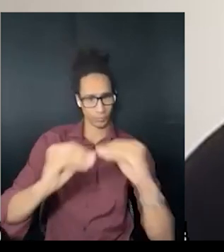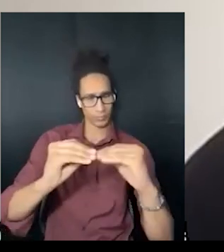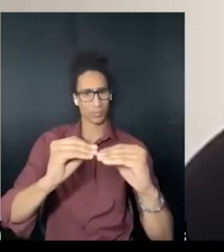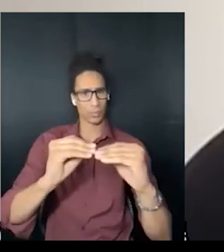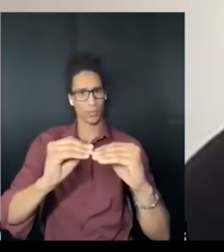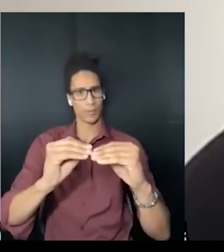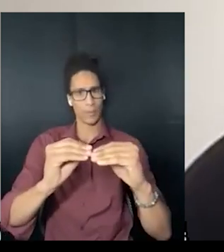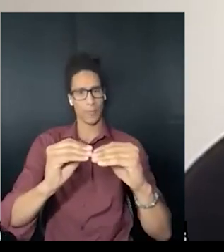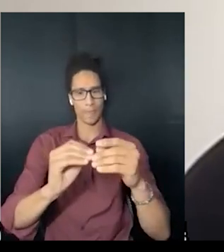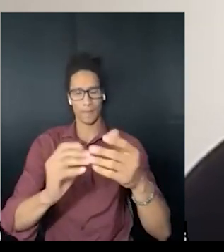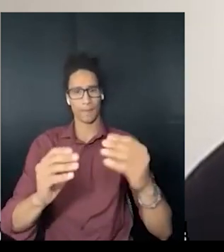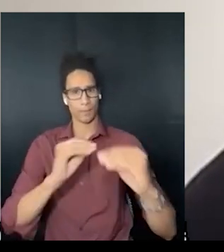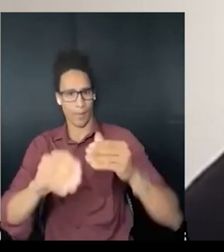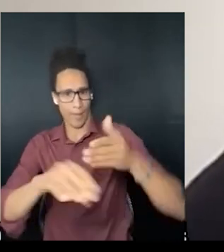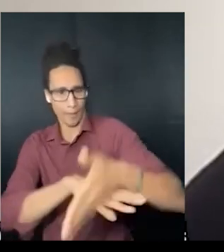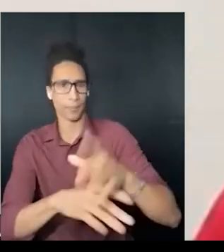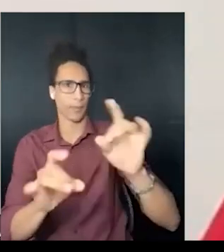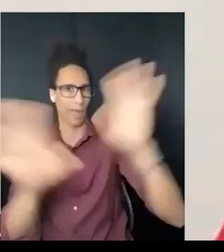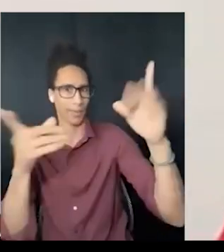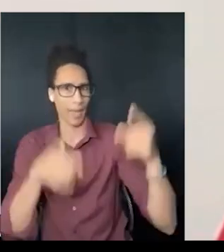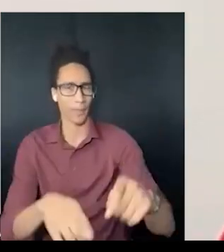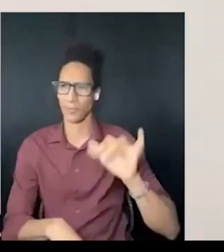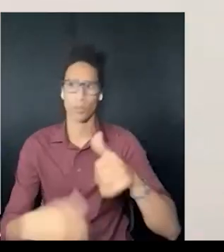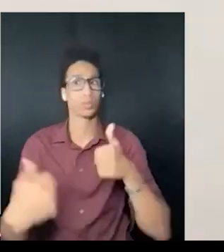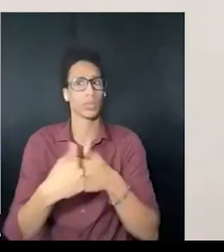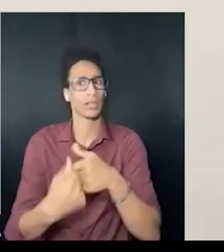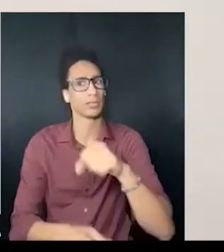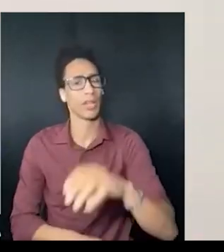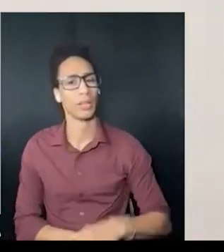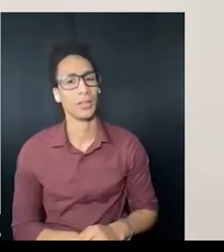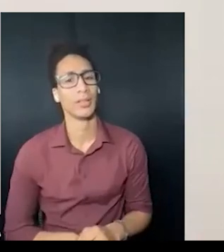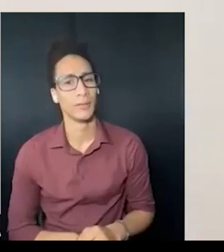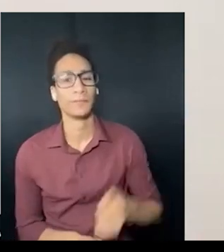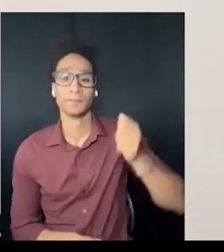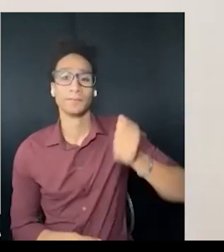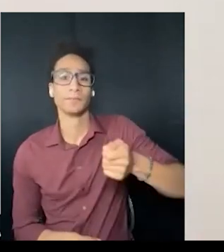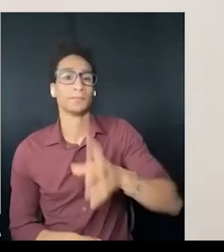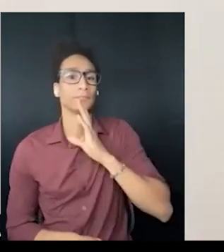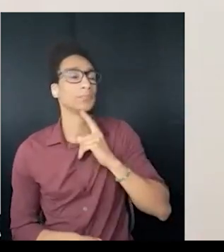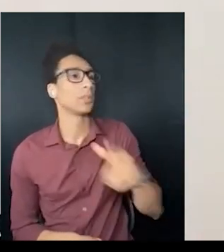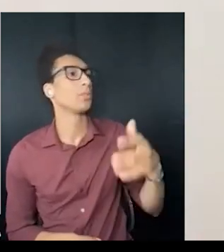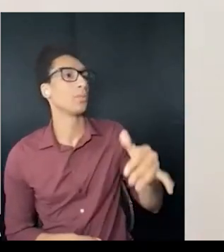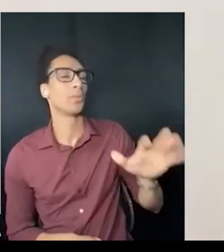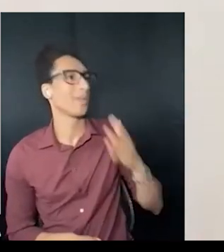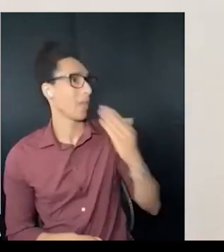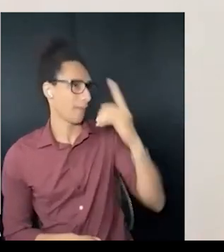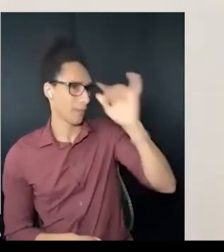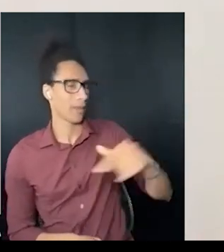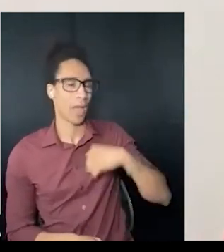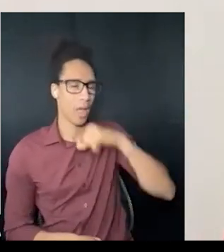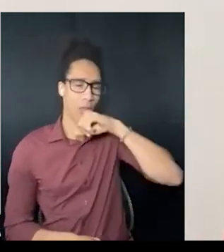So I think that was the challenge. Yeah. Thank you so much for that. That I love when you said bringing the voices into